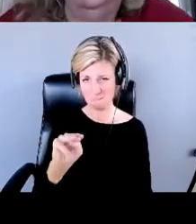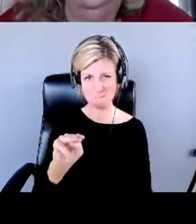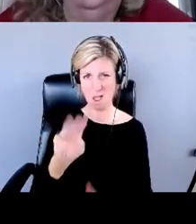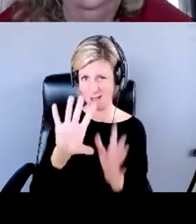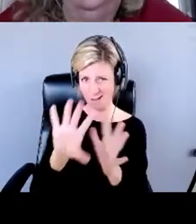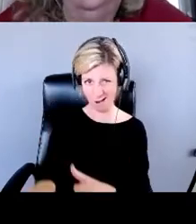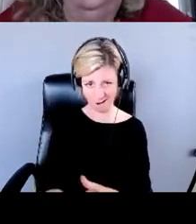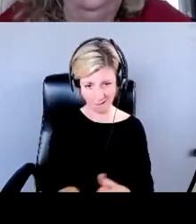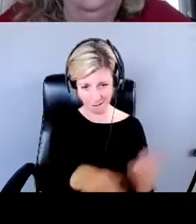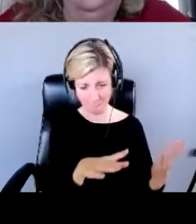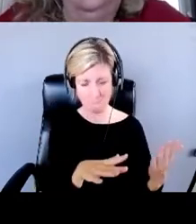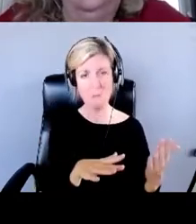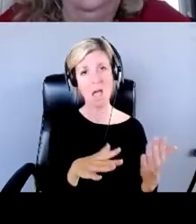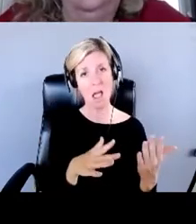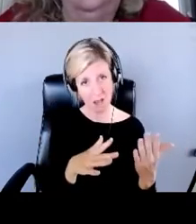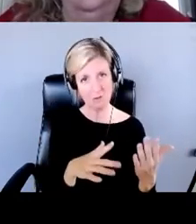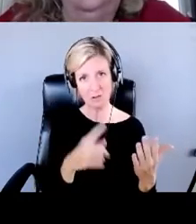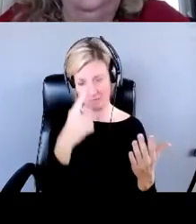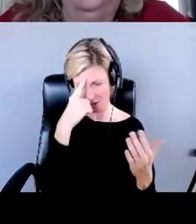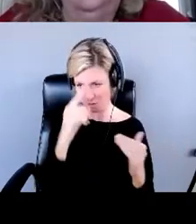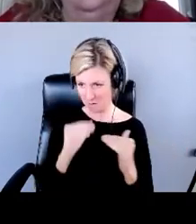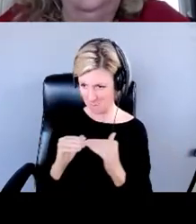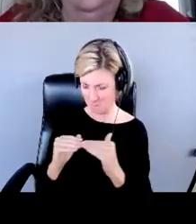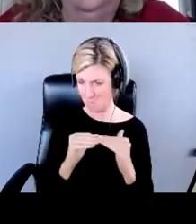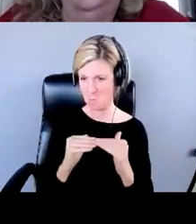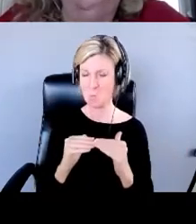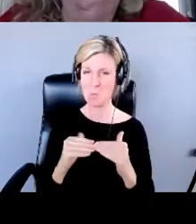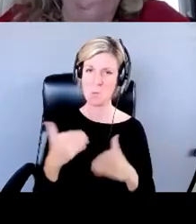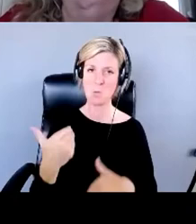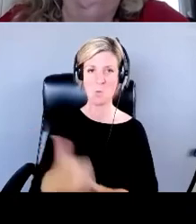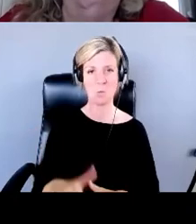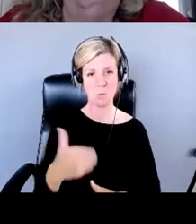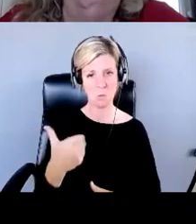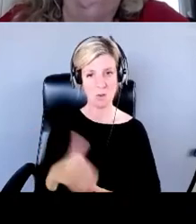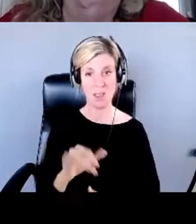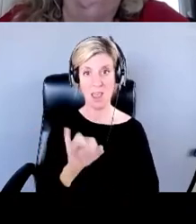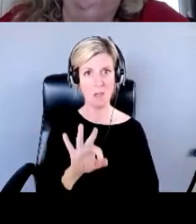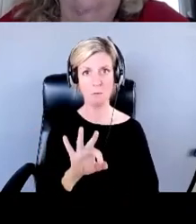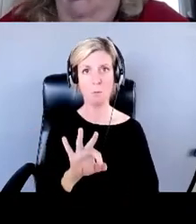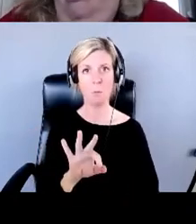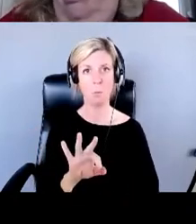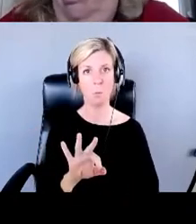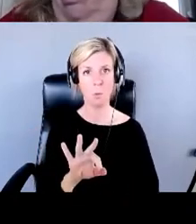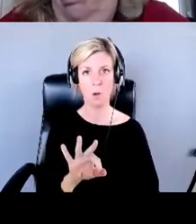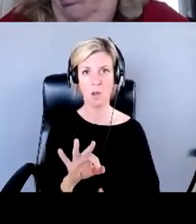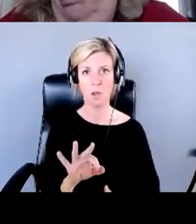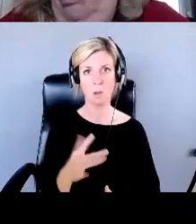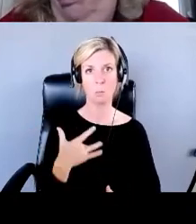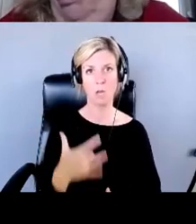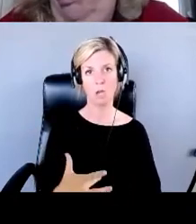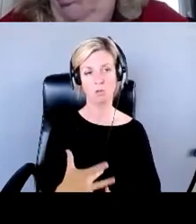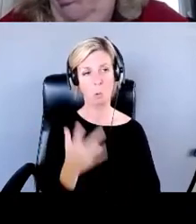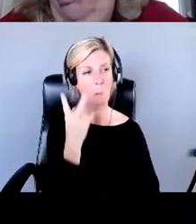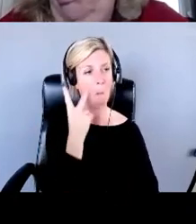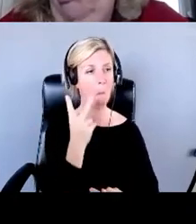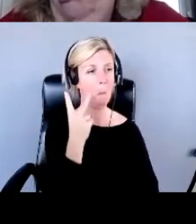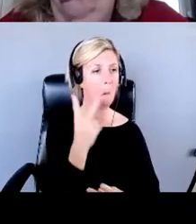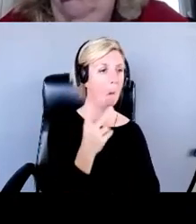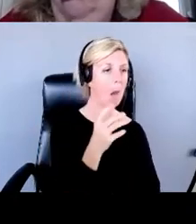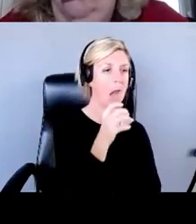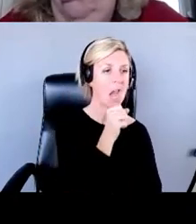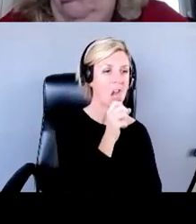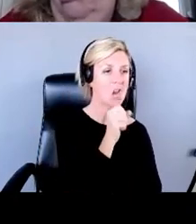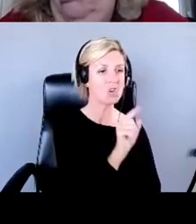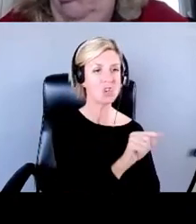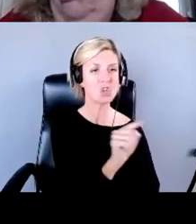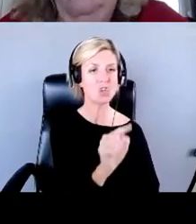what an incredible thing can happen when we don't do those kinds of things, because we all know how old would we be, everyone in